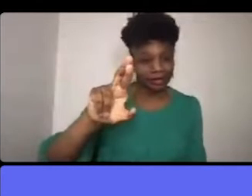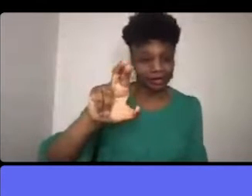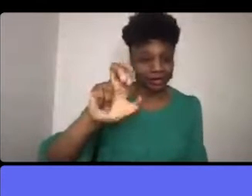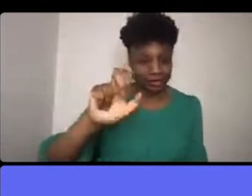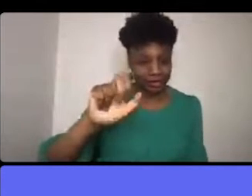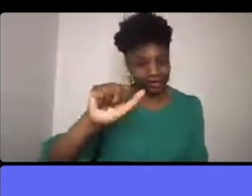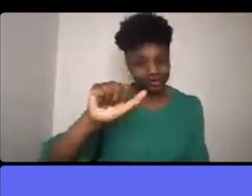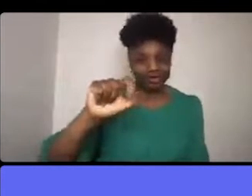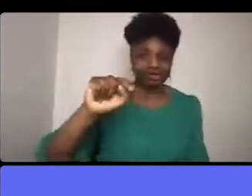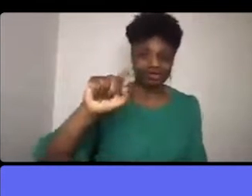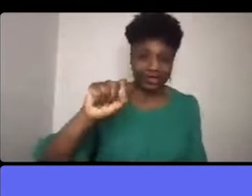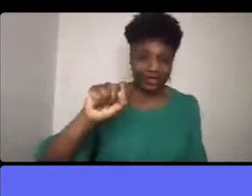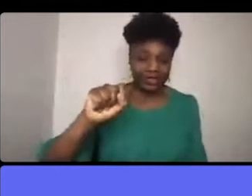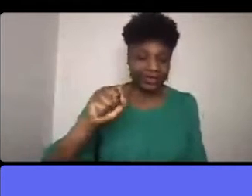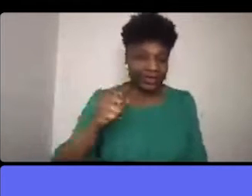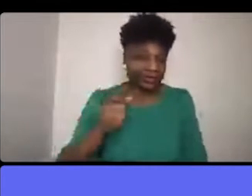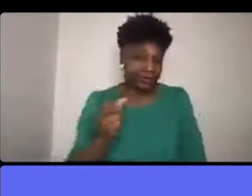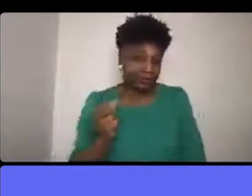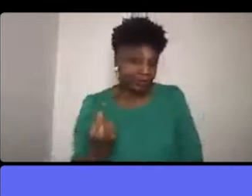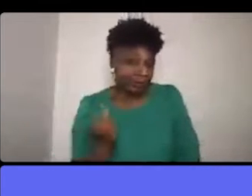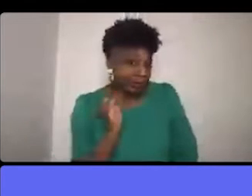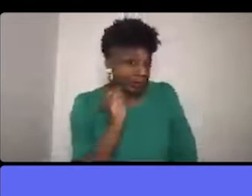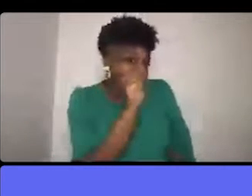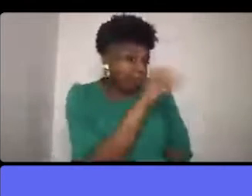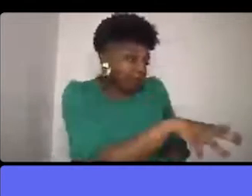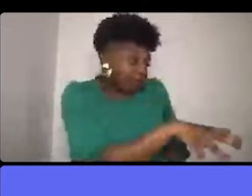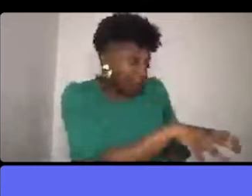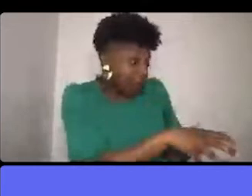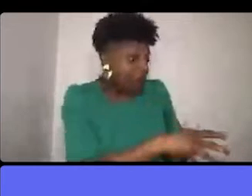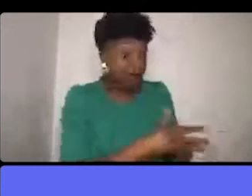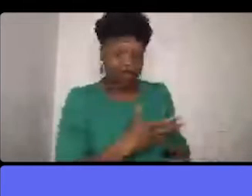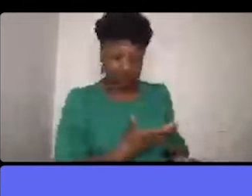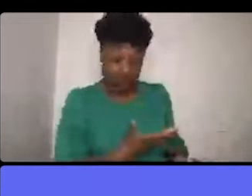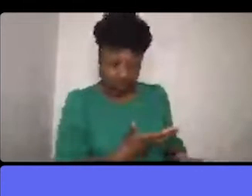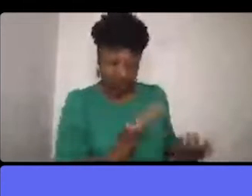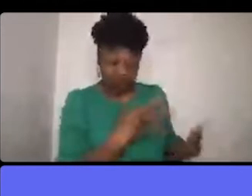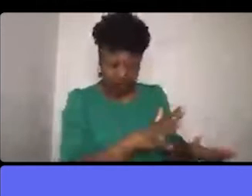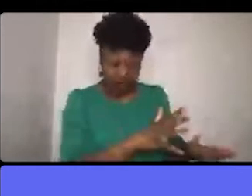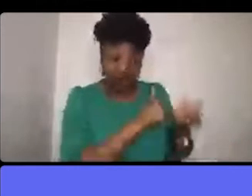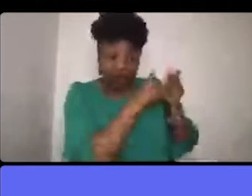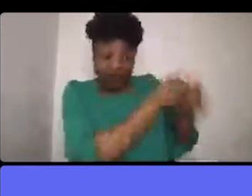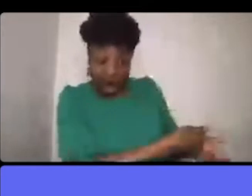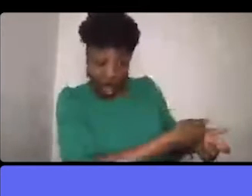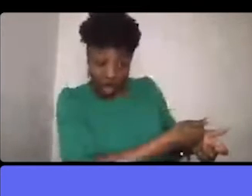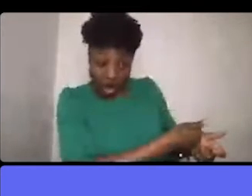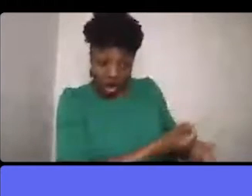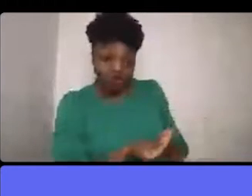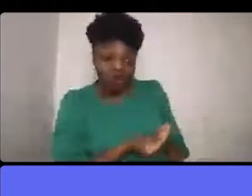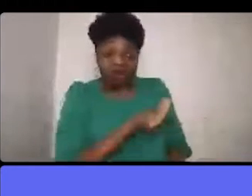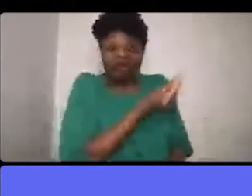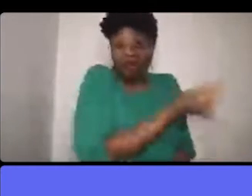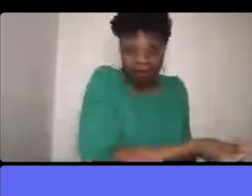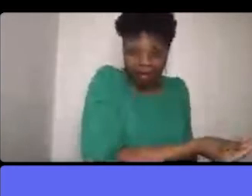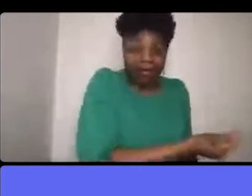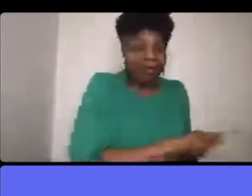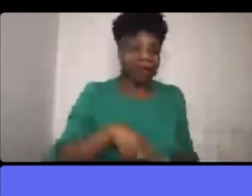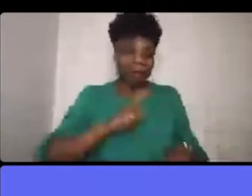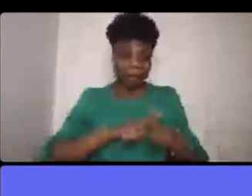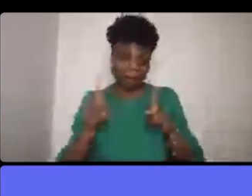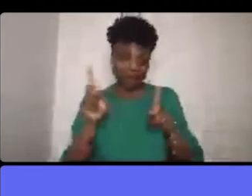obedience. If you ain't give me no treat, I'm not sitting. I don't know. You can do everything you want to do, Like, what's the but point of me I even ain't being finna do here?